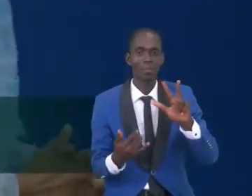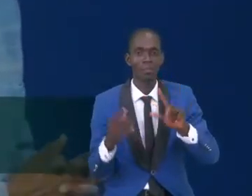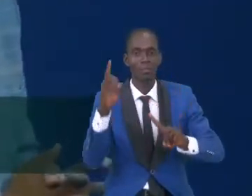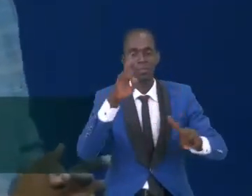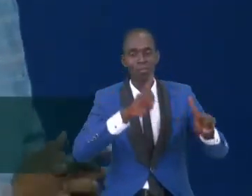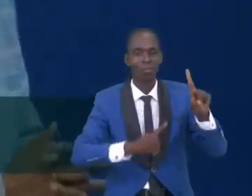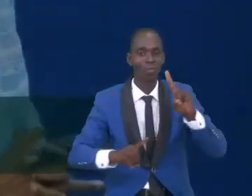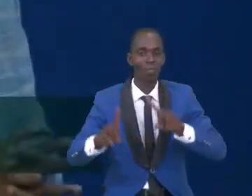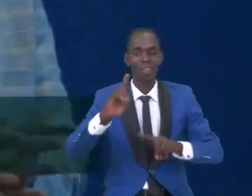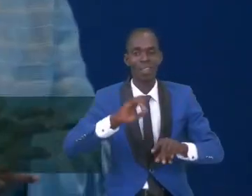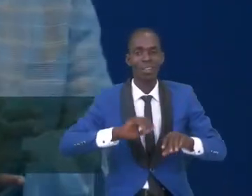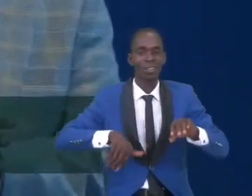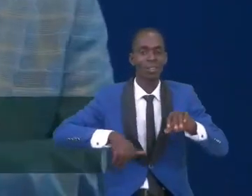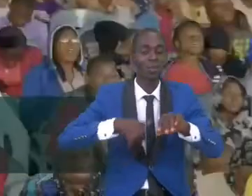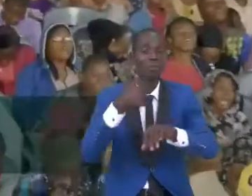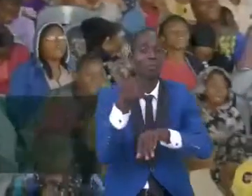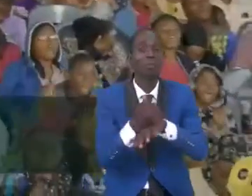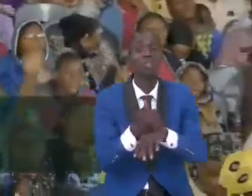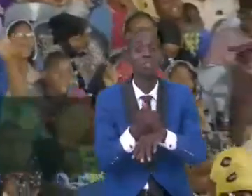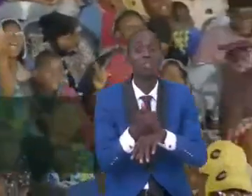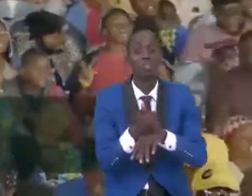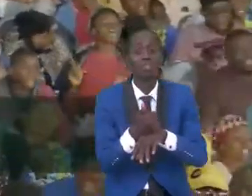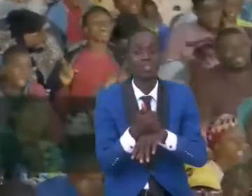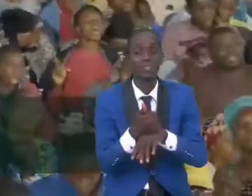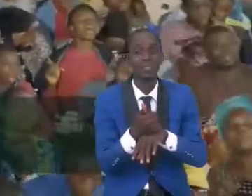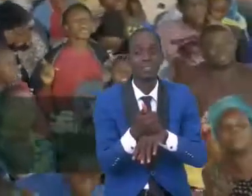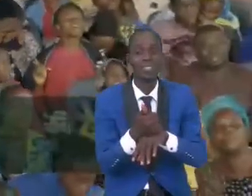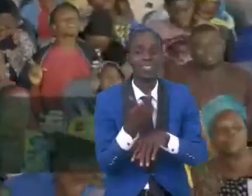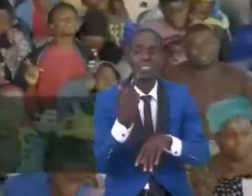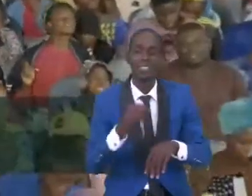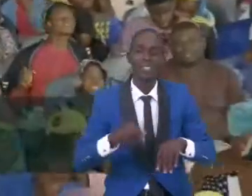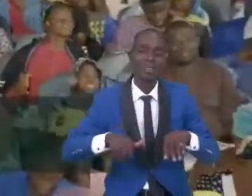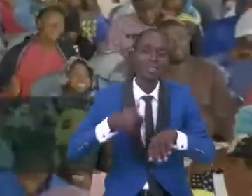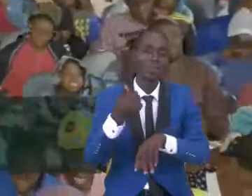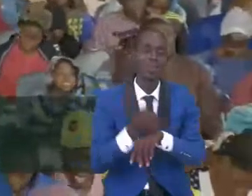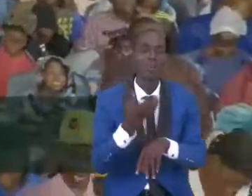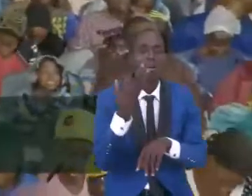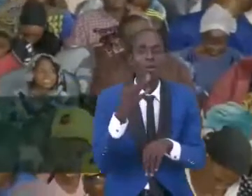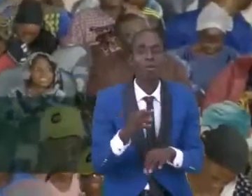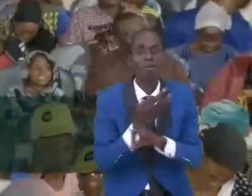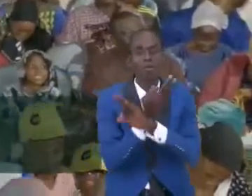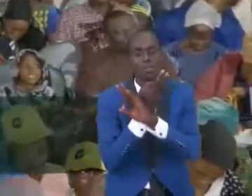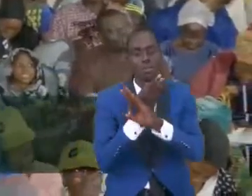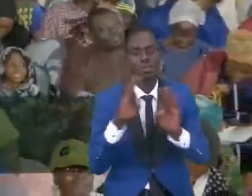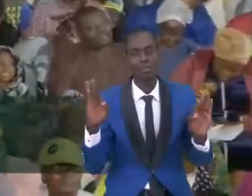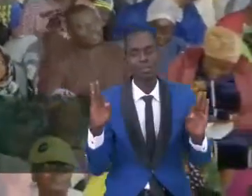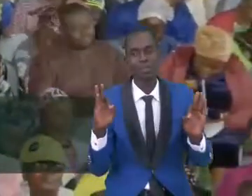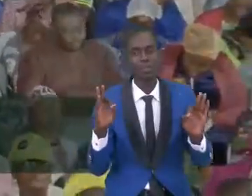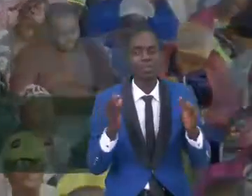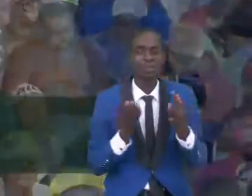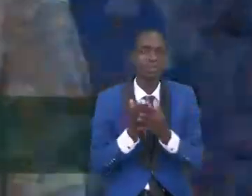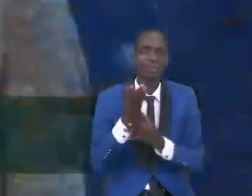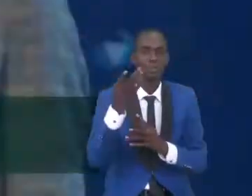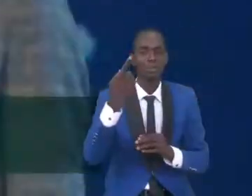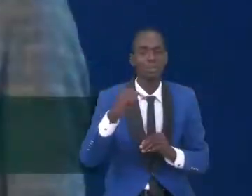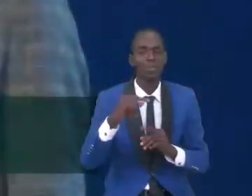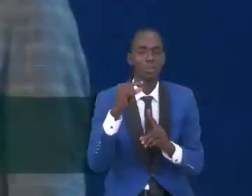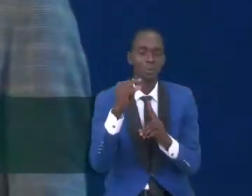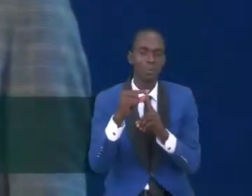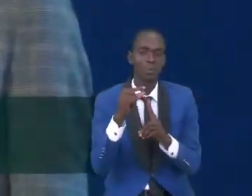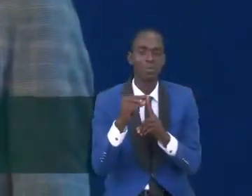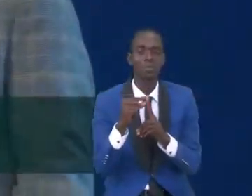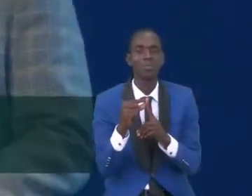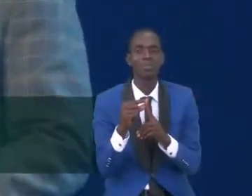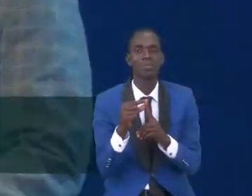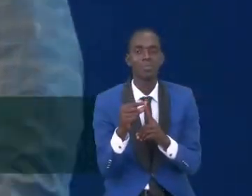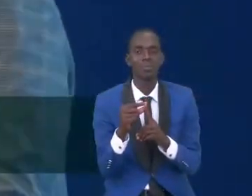shout, confirmation. The confirmation of liberation through the